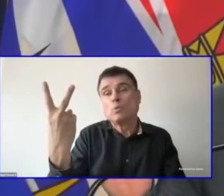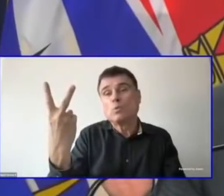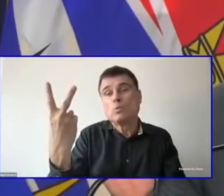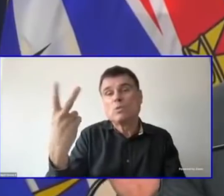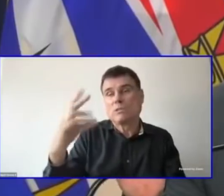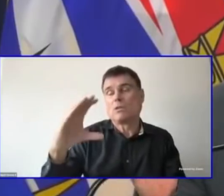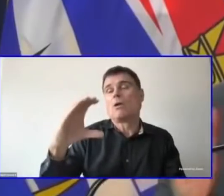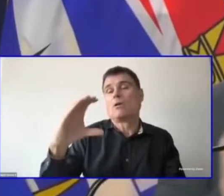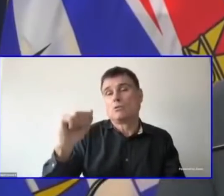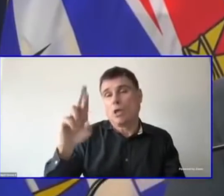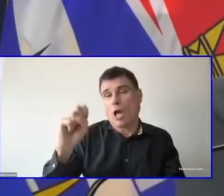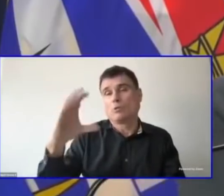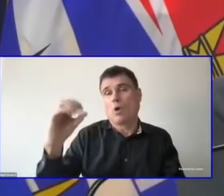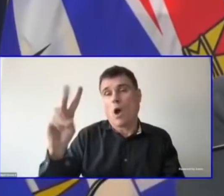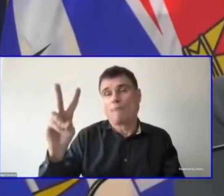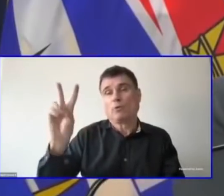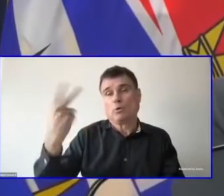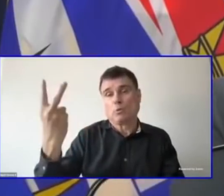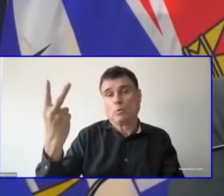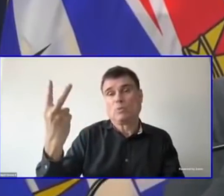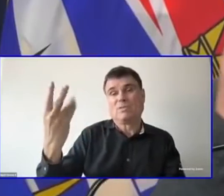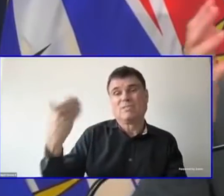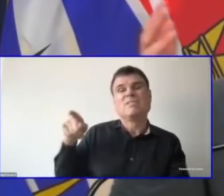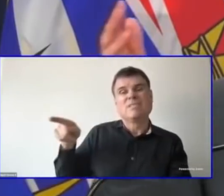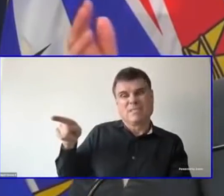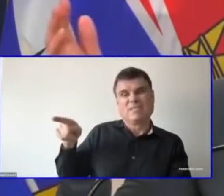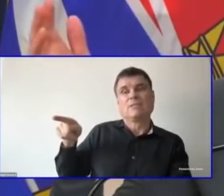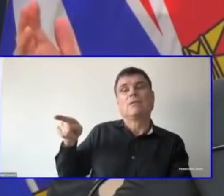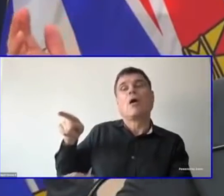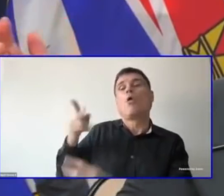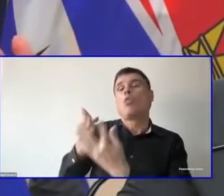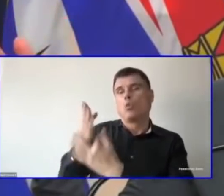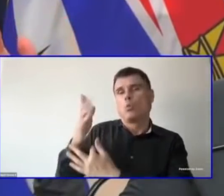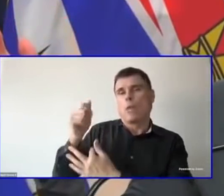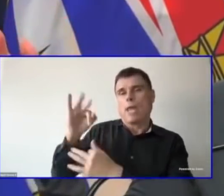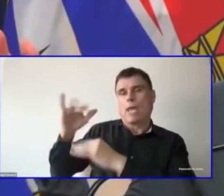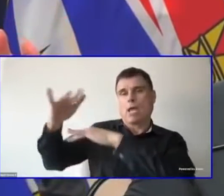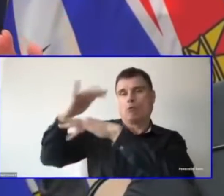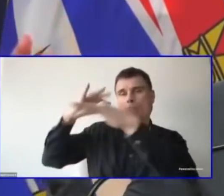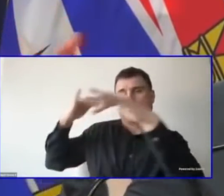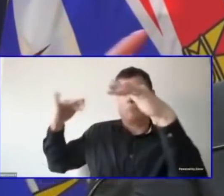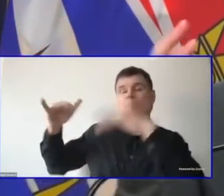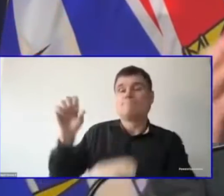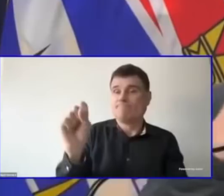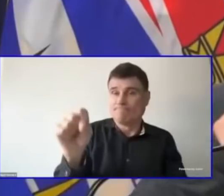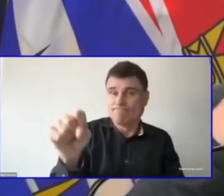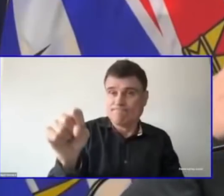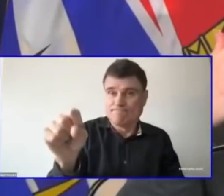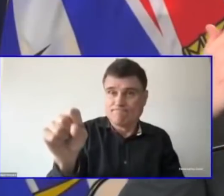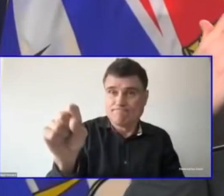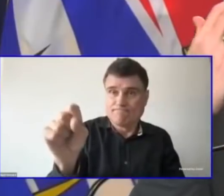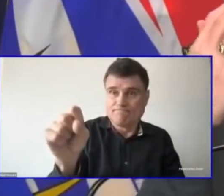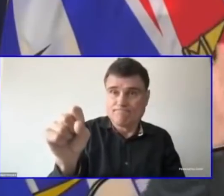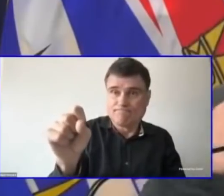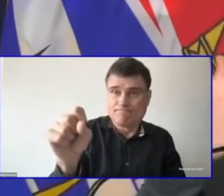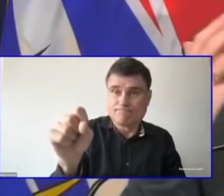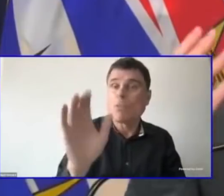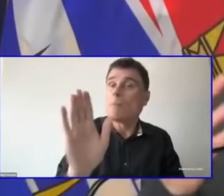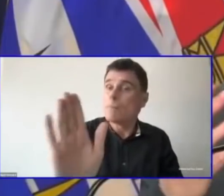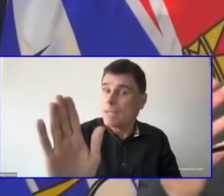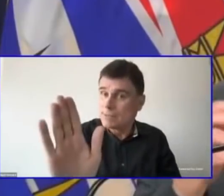said that from the very beginning. But the relative importance of the different size of droplets depends on